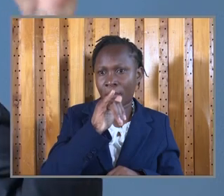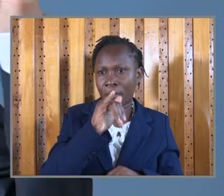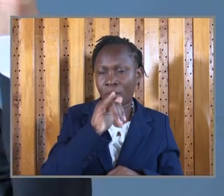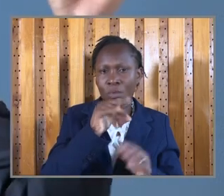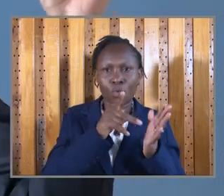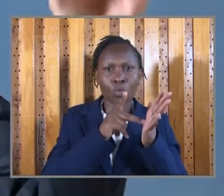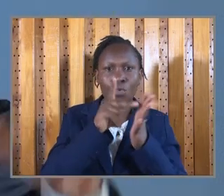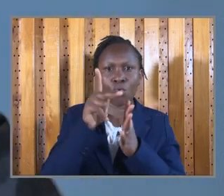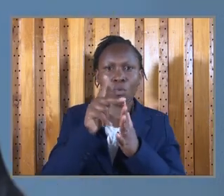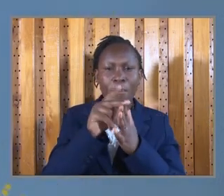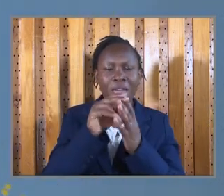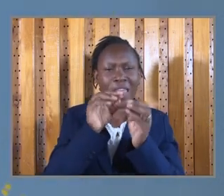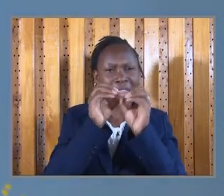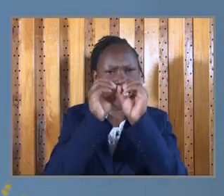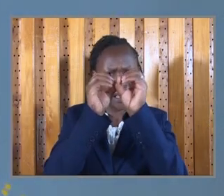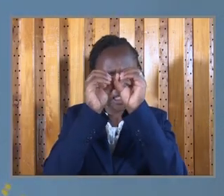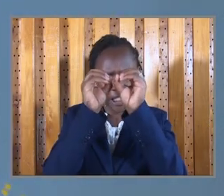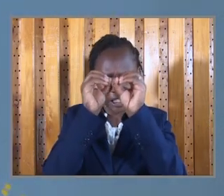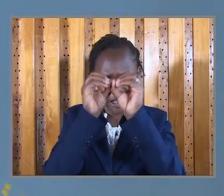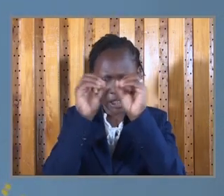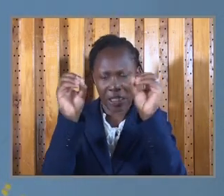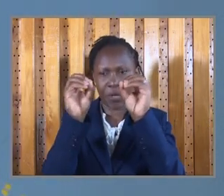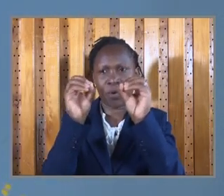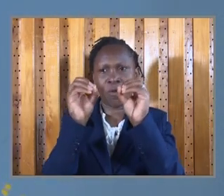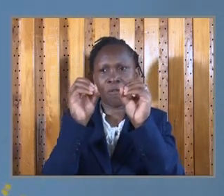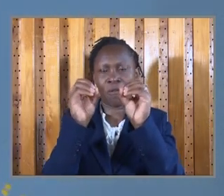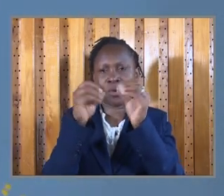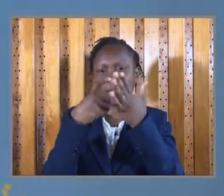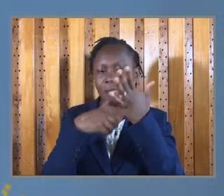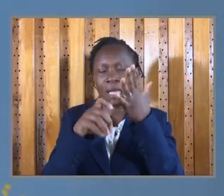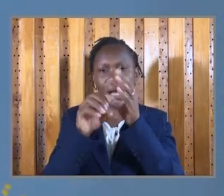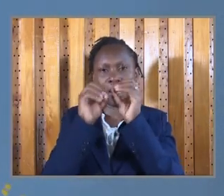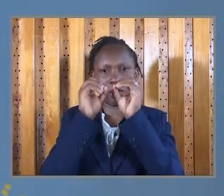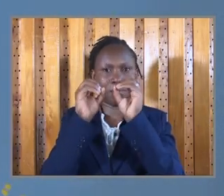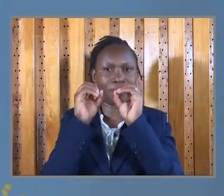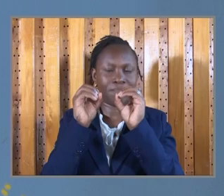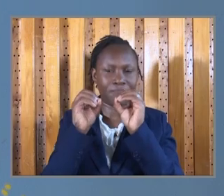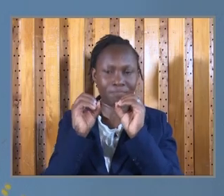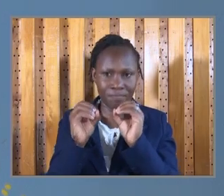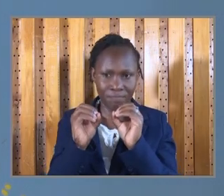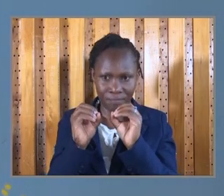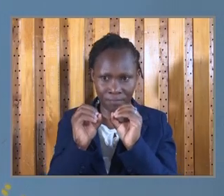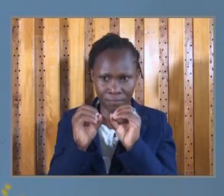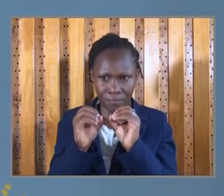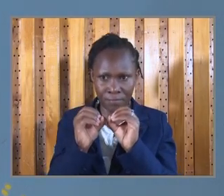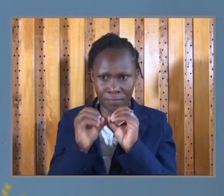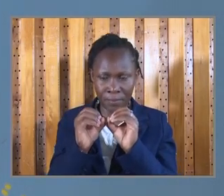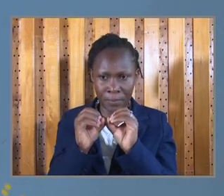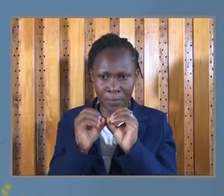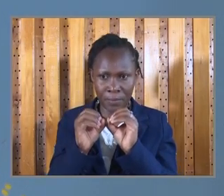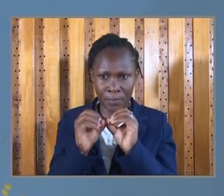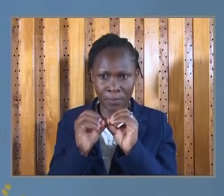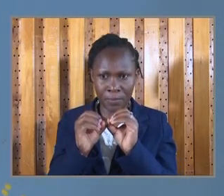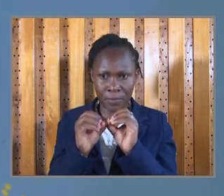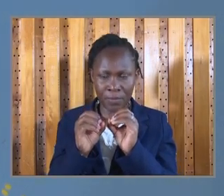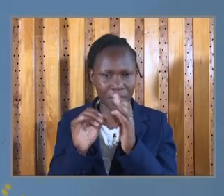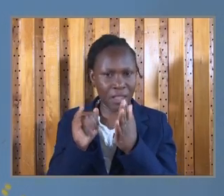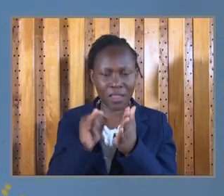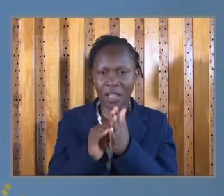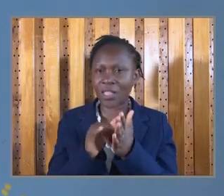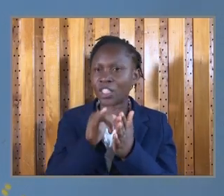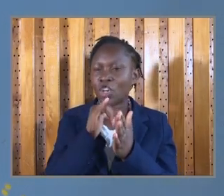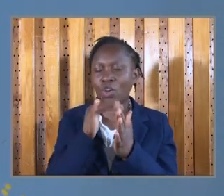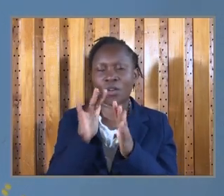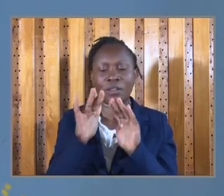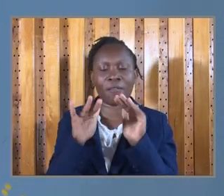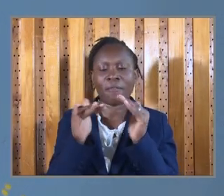zero, absolutely zero in kerosene taxes. And that is actually off balance.